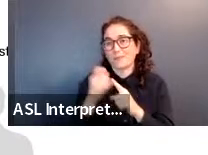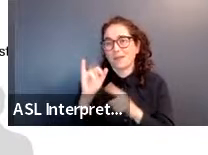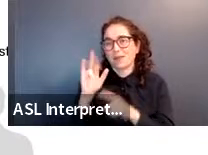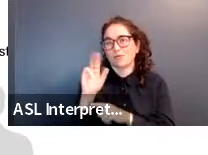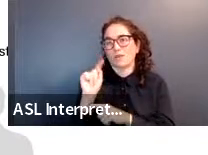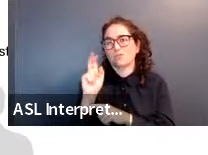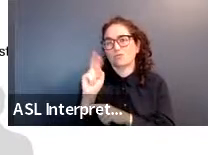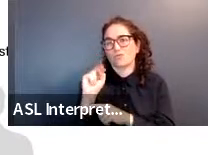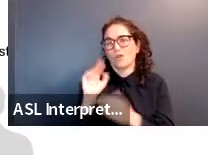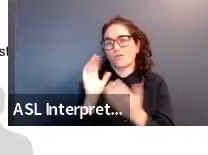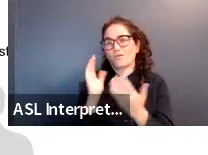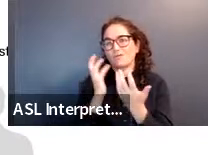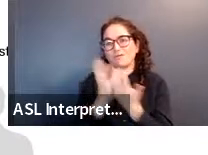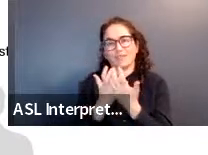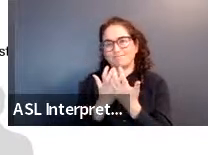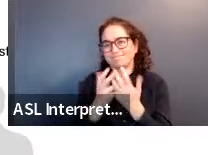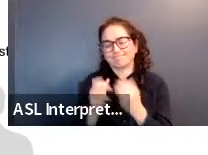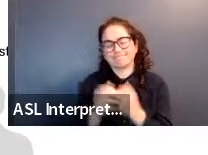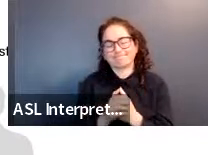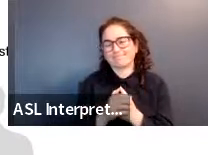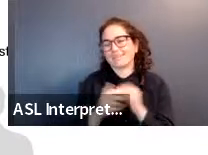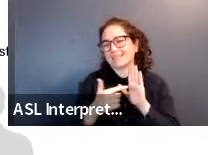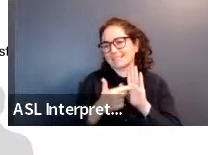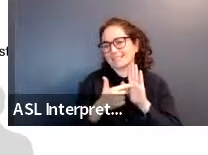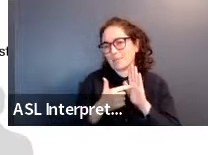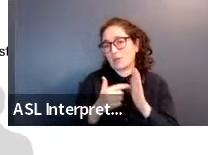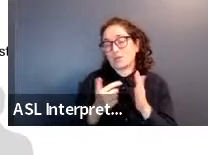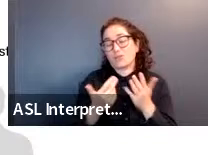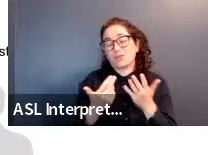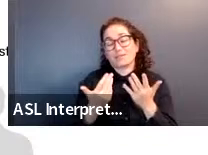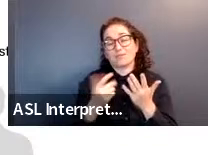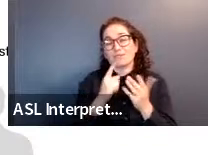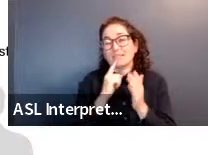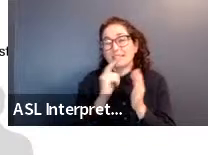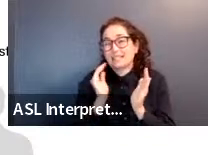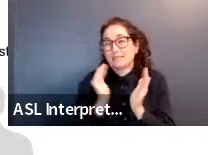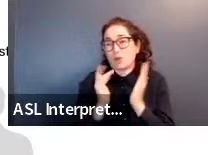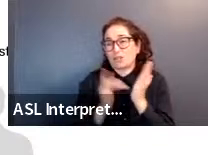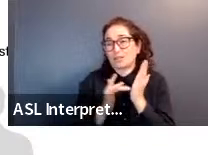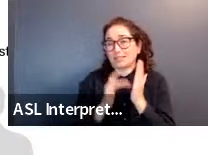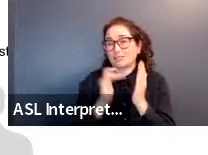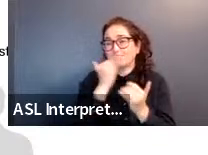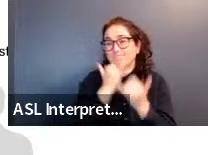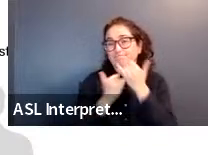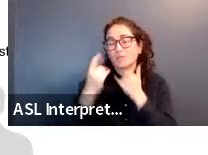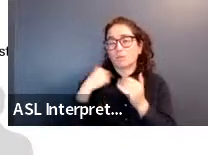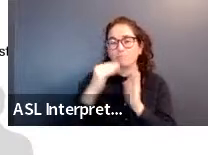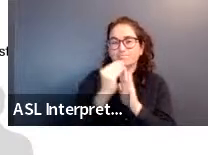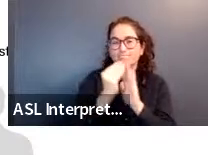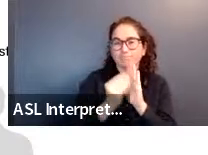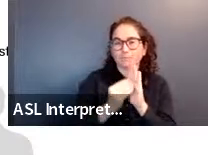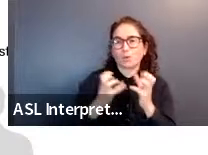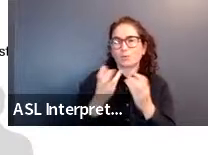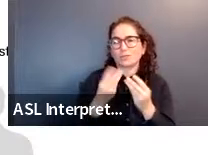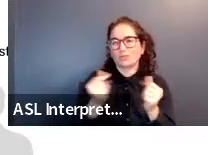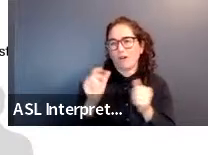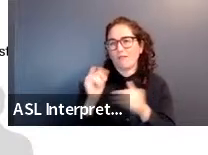tracks. This is an example, among many, of small technical glitches that we're cataloging and planning to resolve as part of this